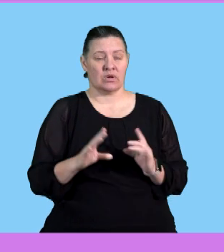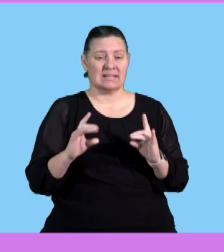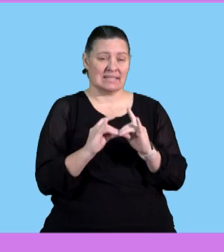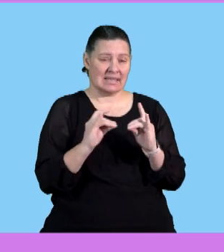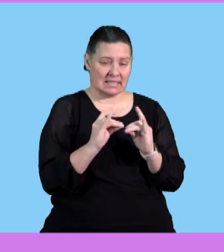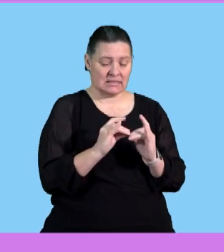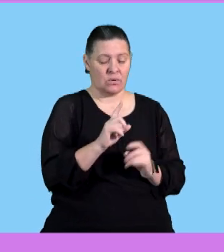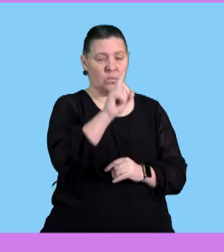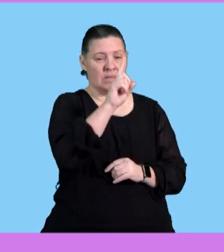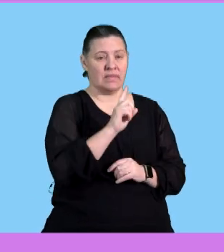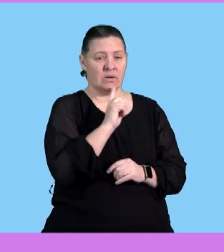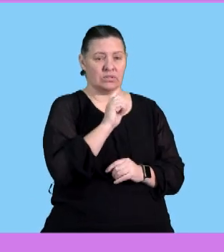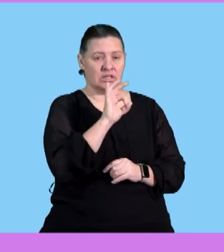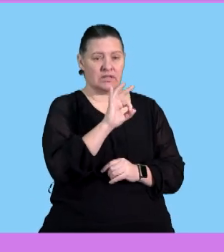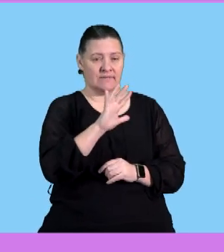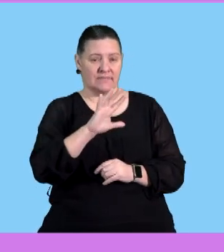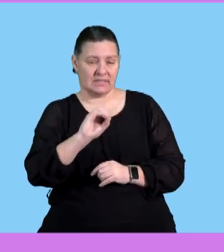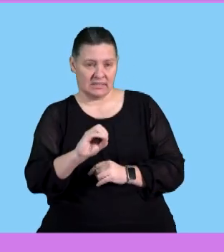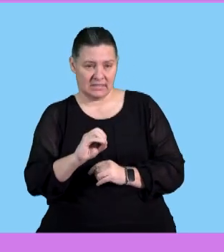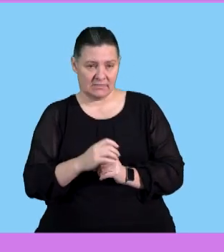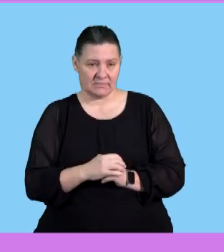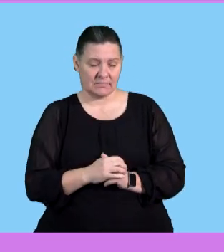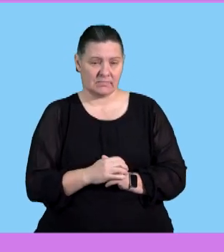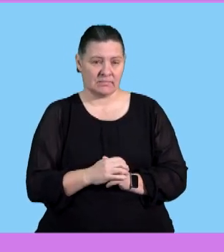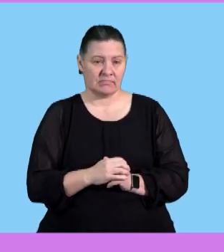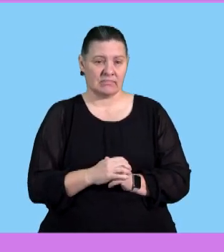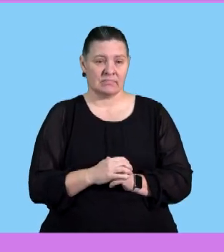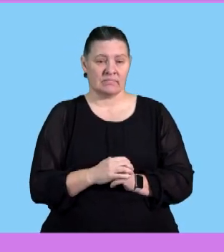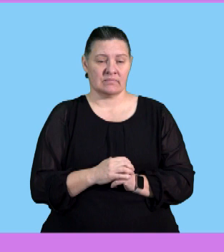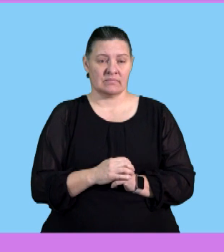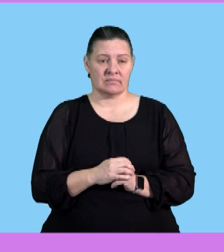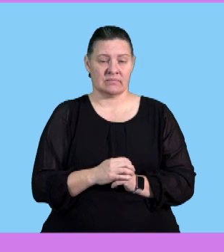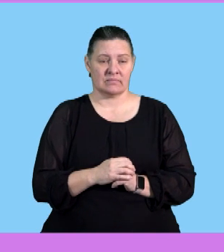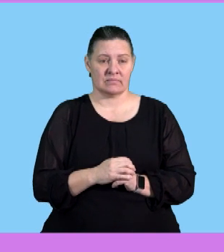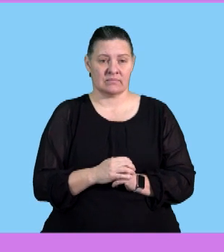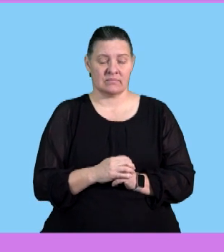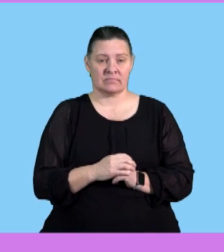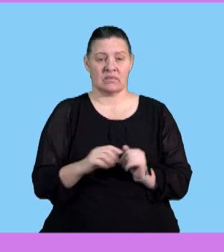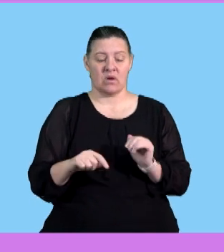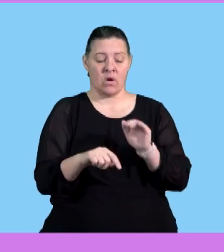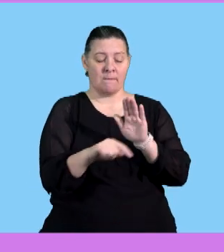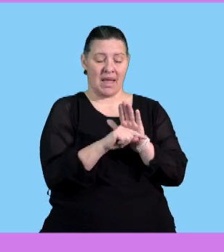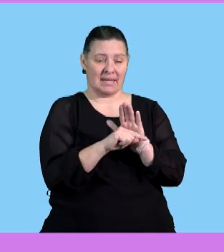sneakers. So for sneakers, we had the original price, which is